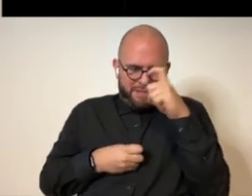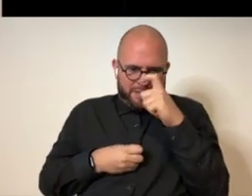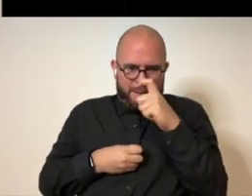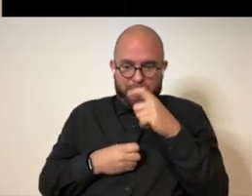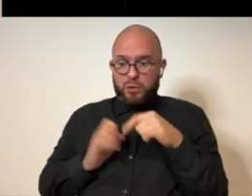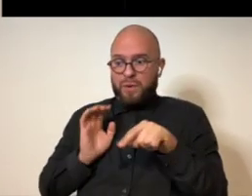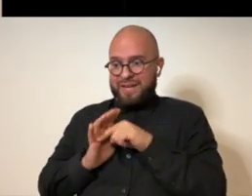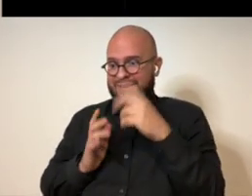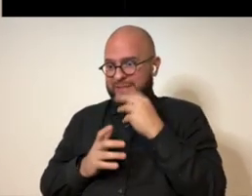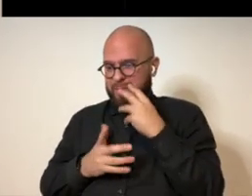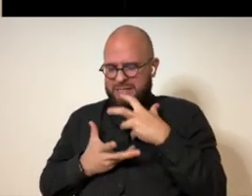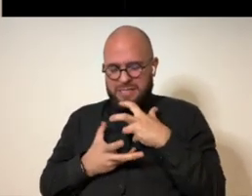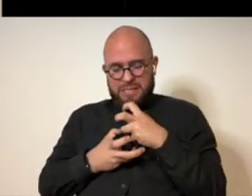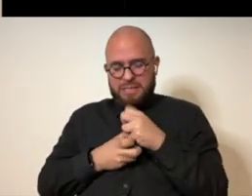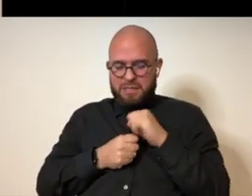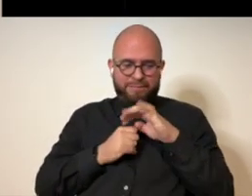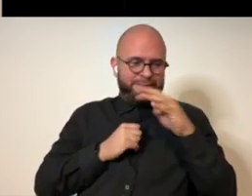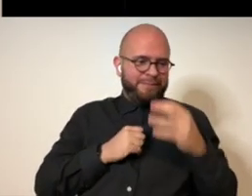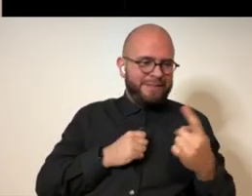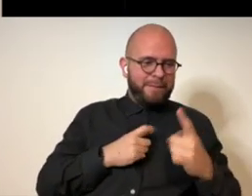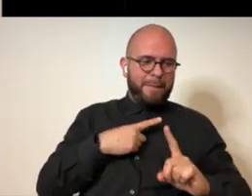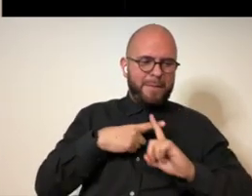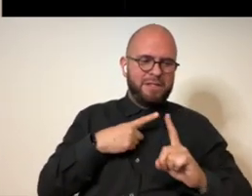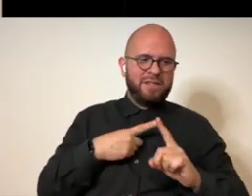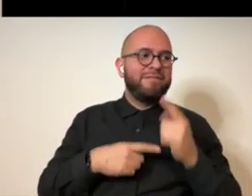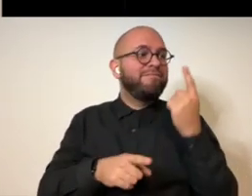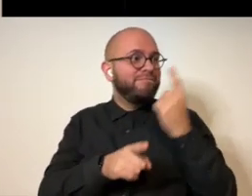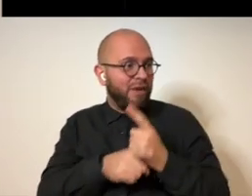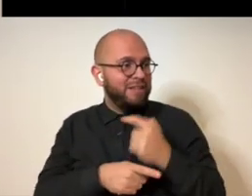of squeezing wisdom out of these